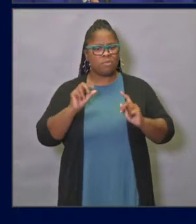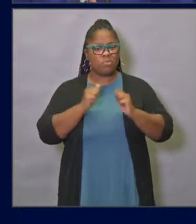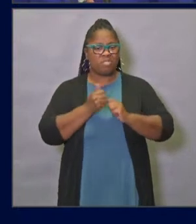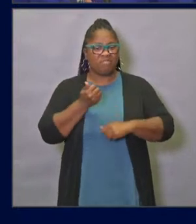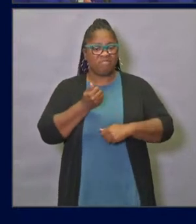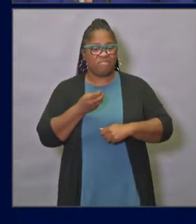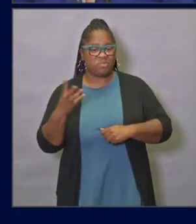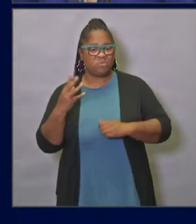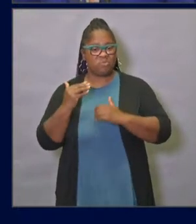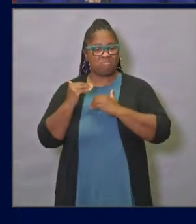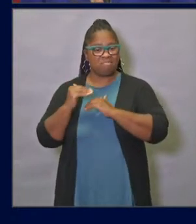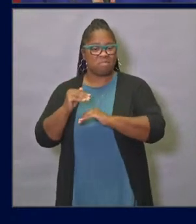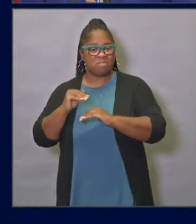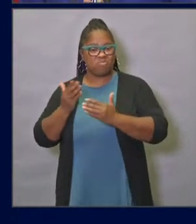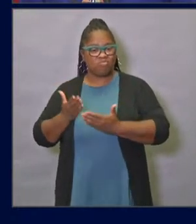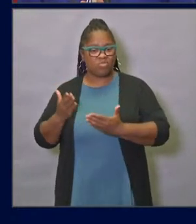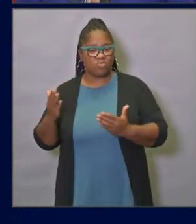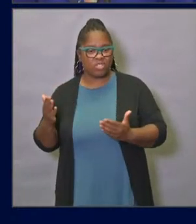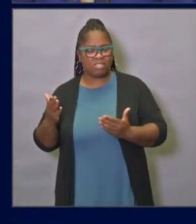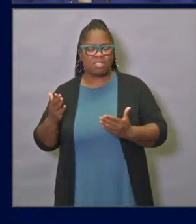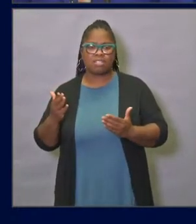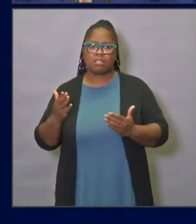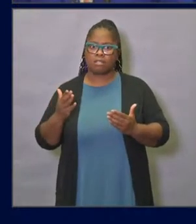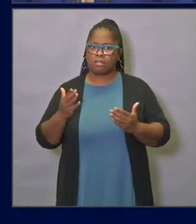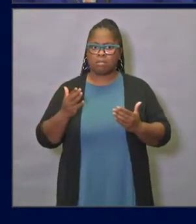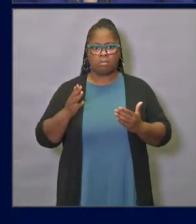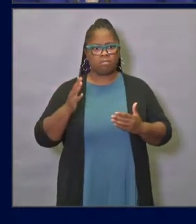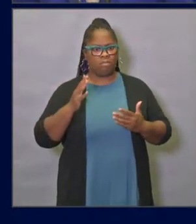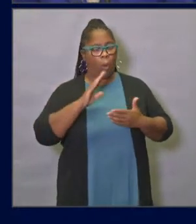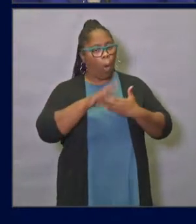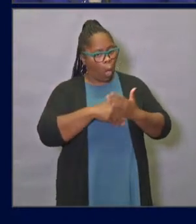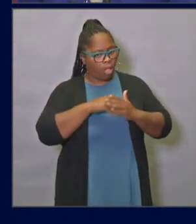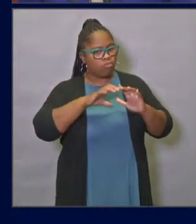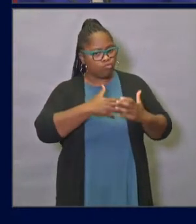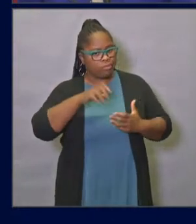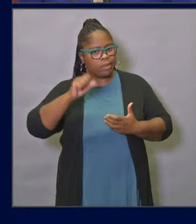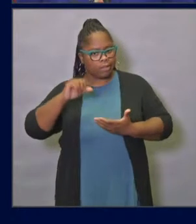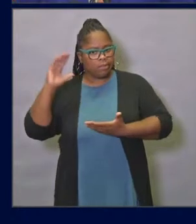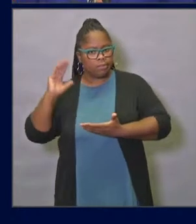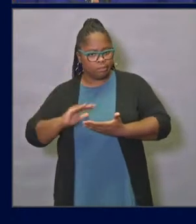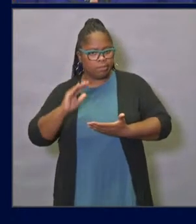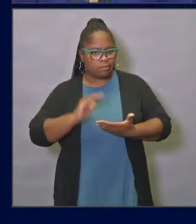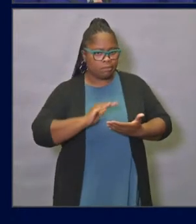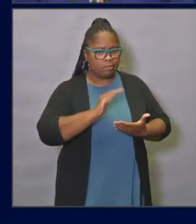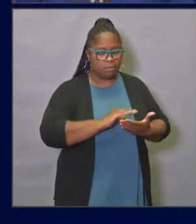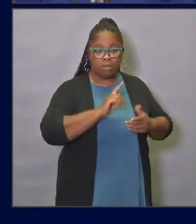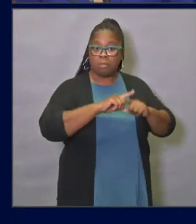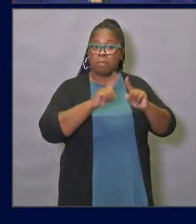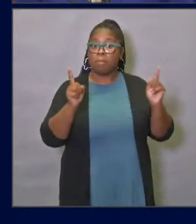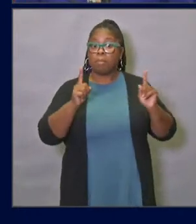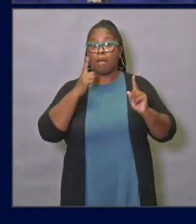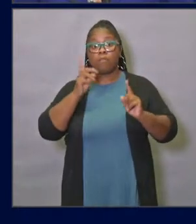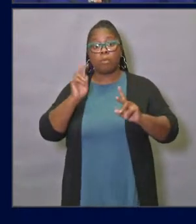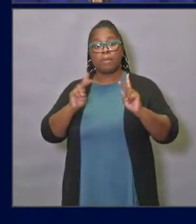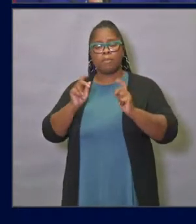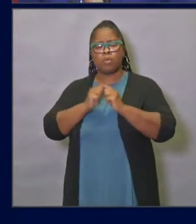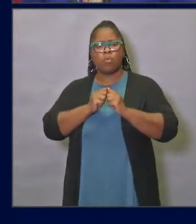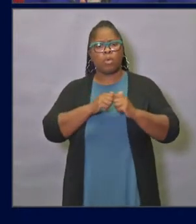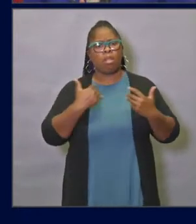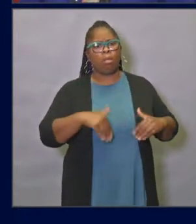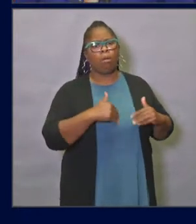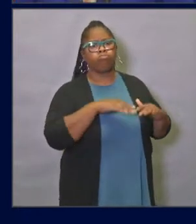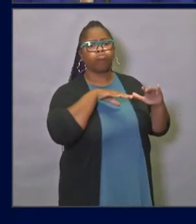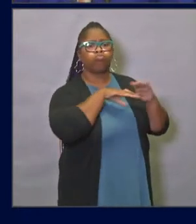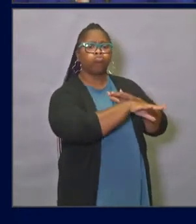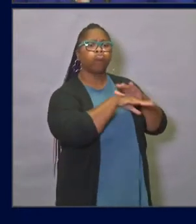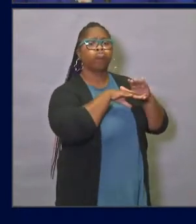fewer resources, even while all groups are seeing the decreases. The gap between people in the areas with the most resources and